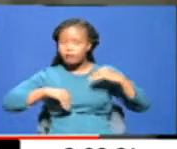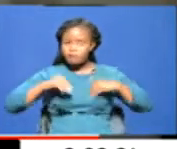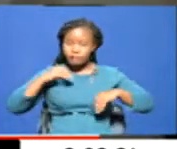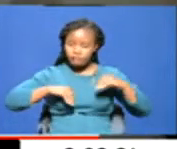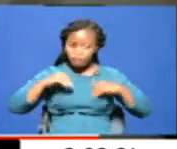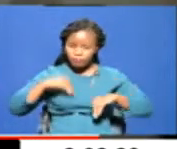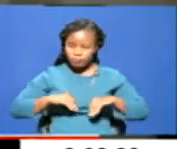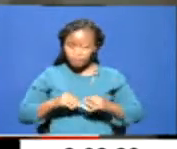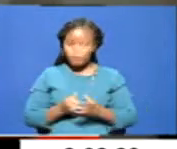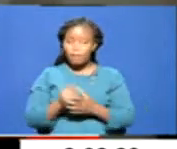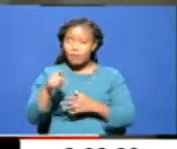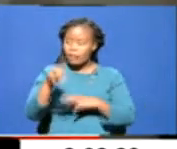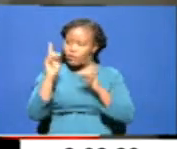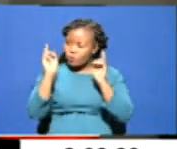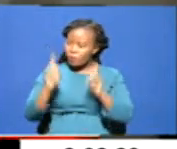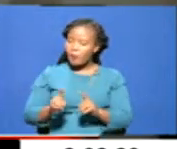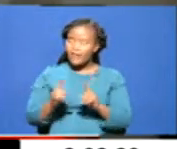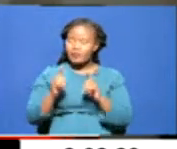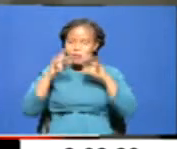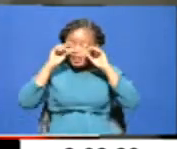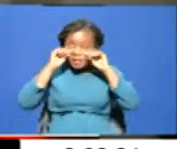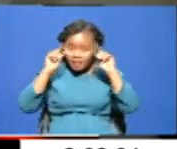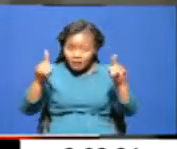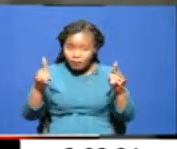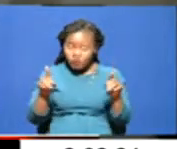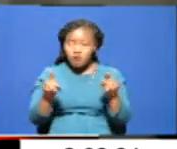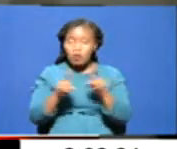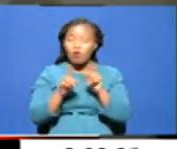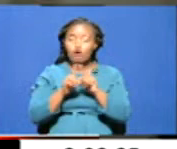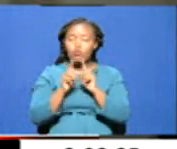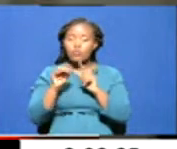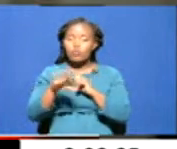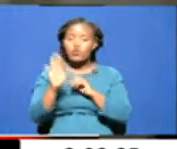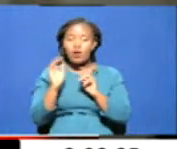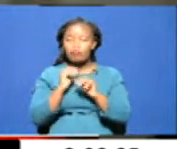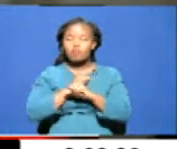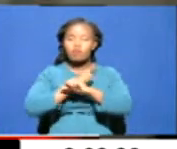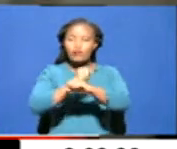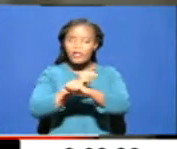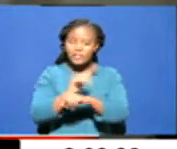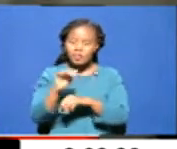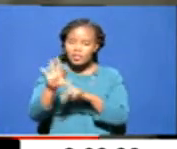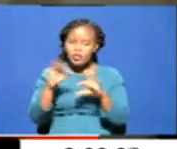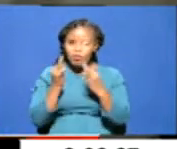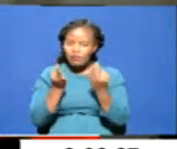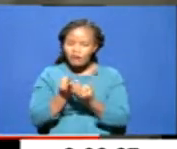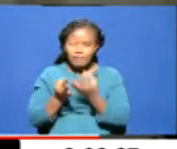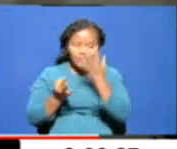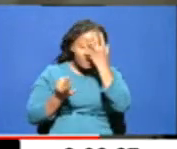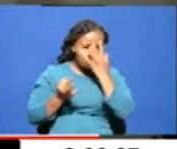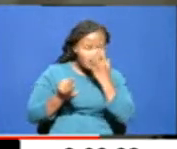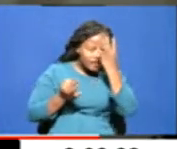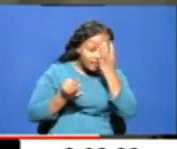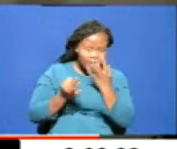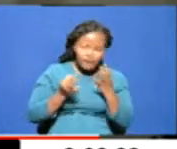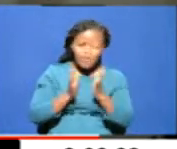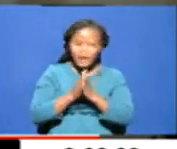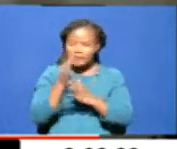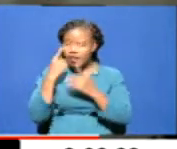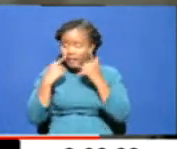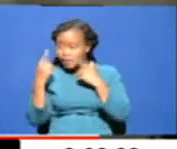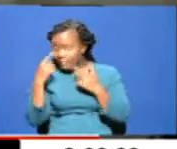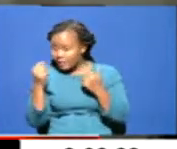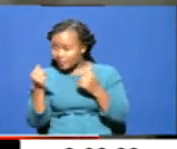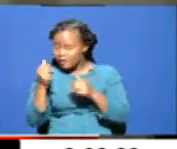Save yourselves and your families the agony, the shame, and the tears that